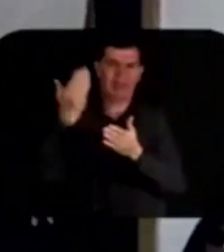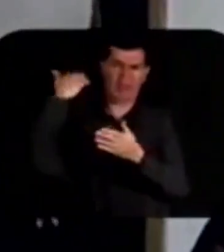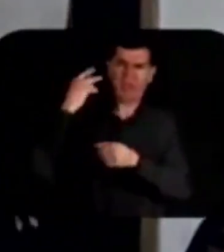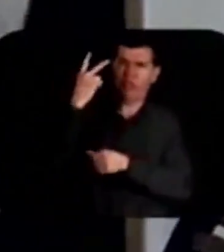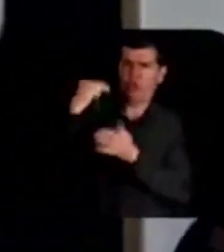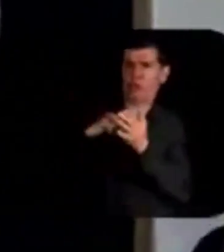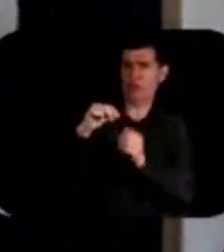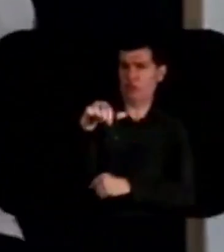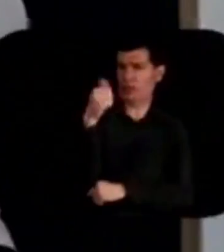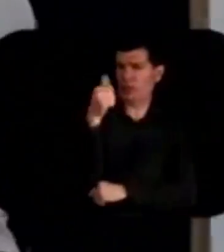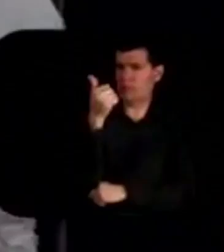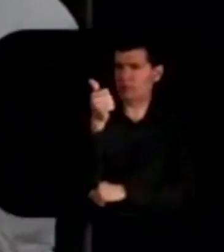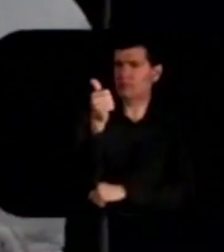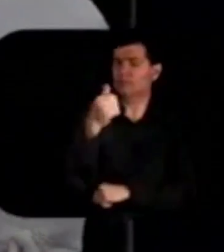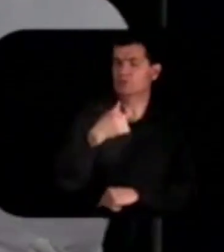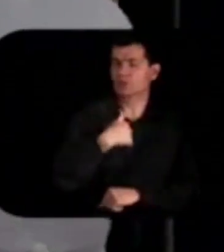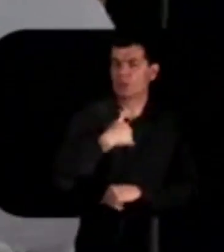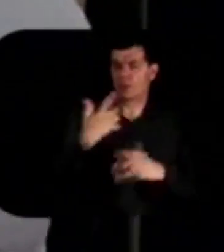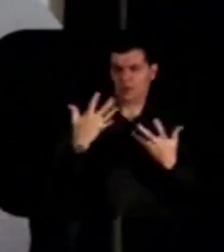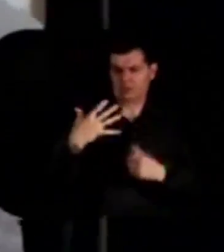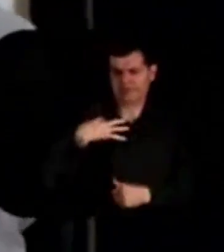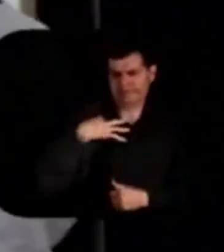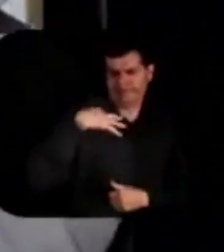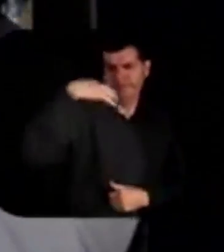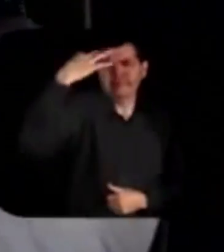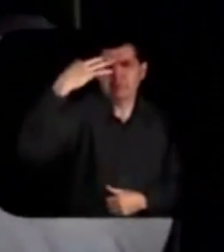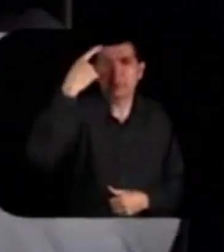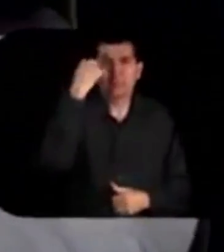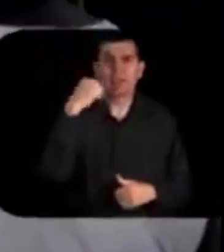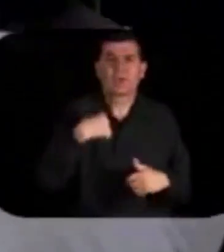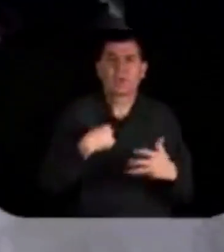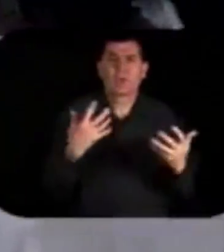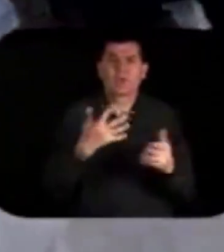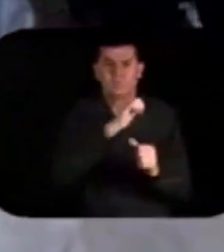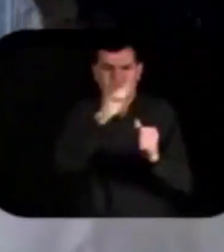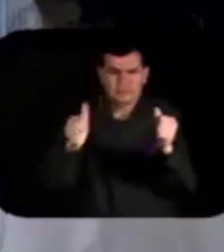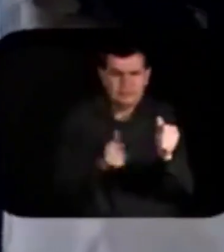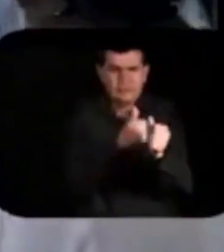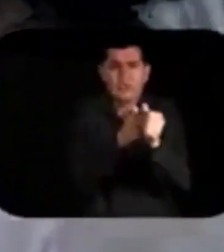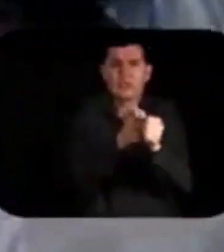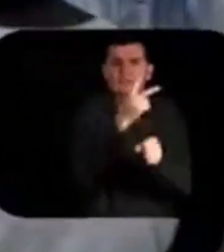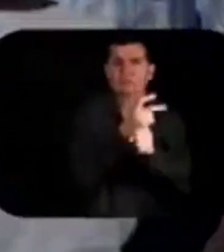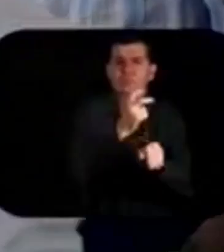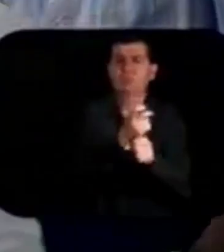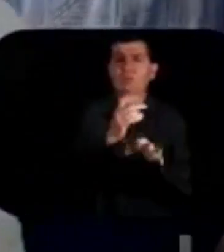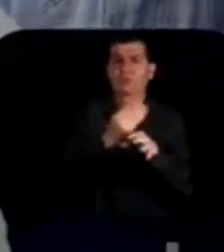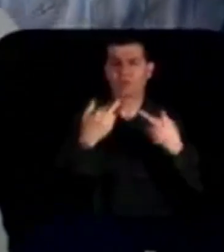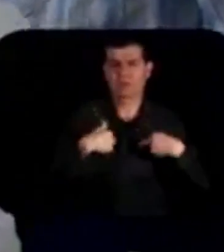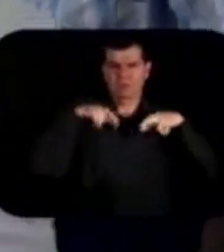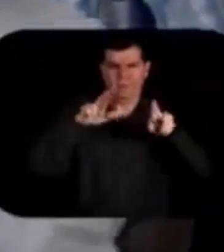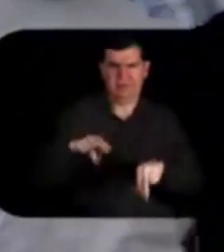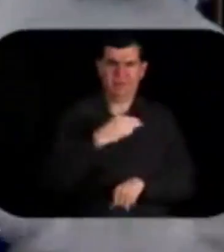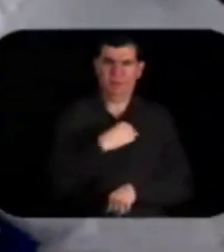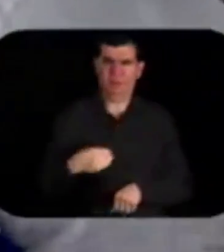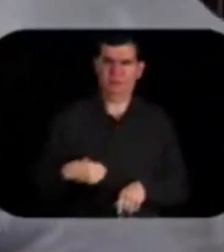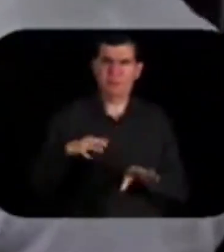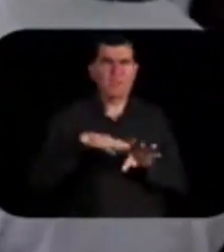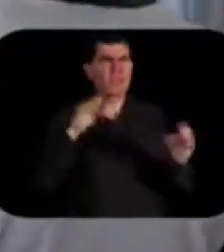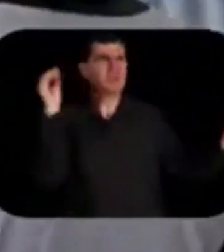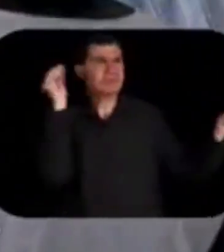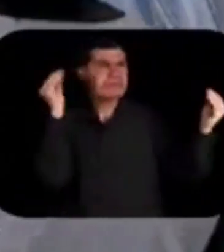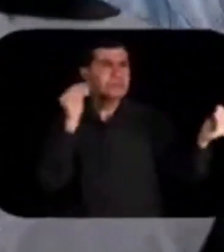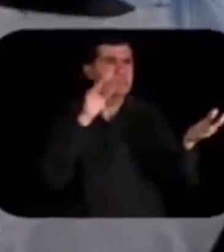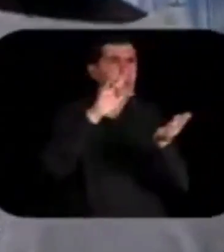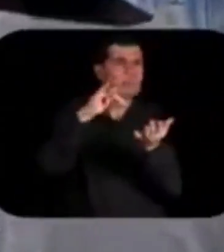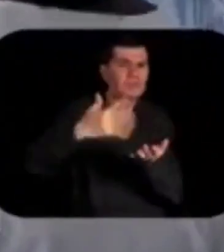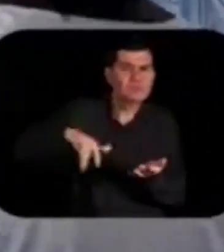in 2011, I was elected to be a supplant of